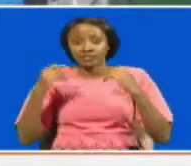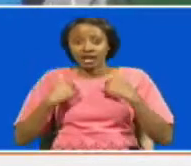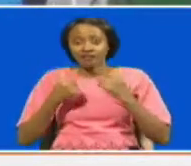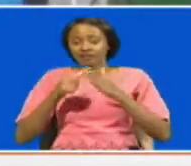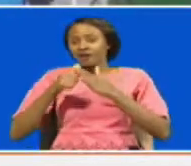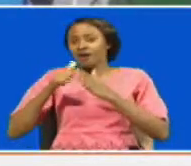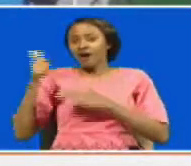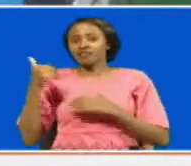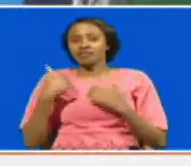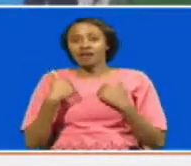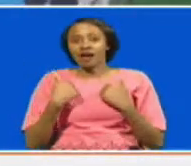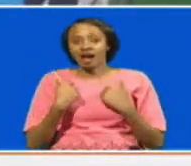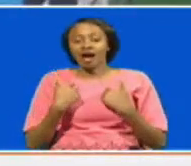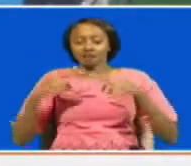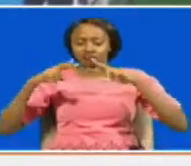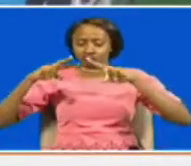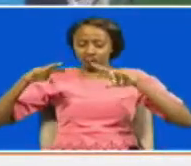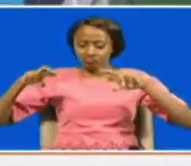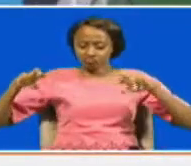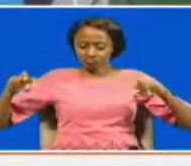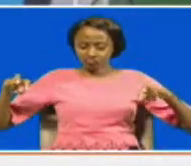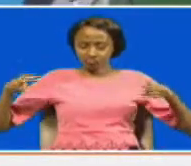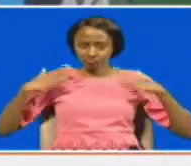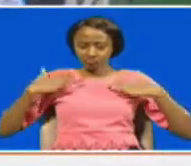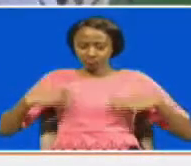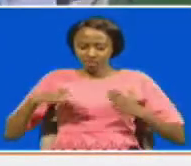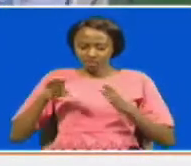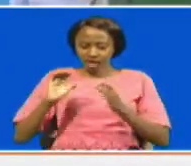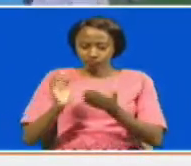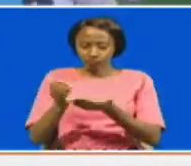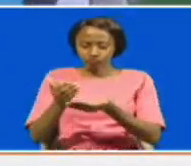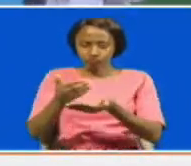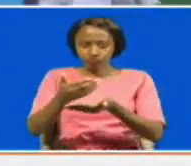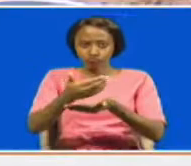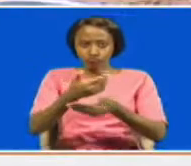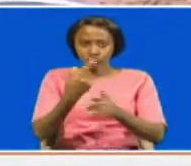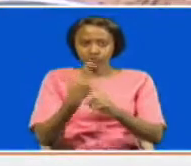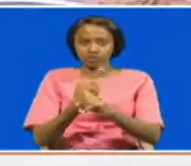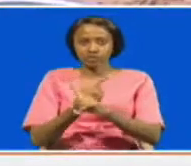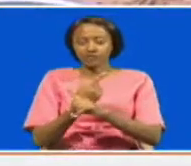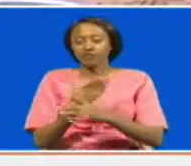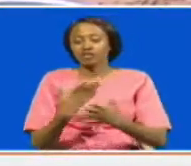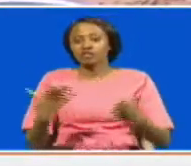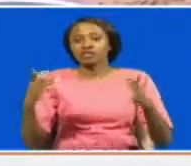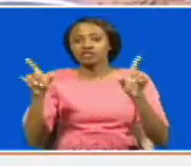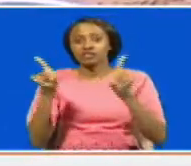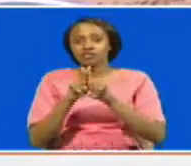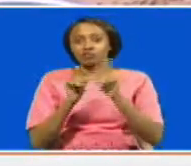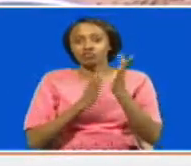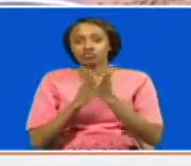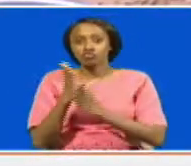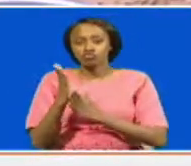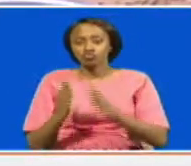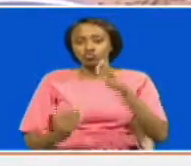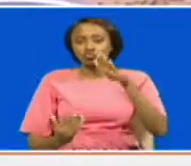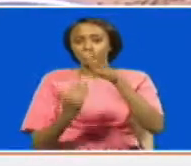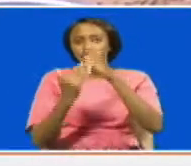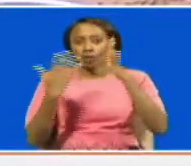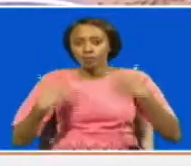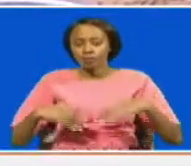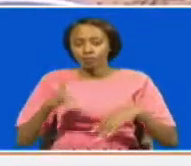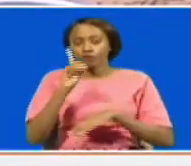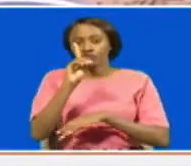fresh postmortem examination and collection of samples for various tests was supervised by senior detectives from the Directorate of